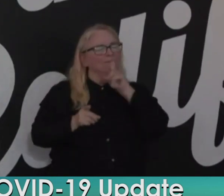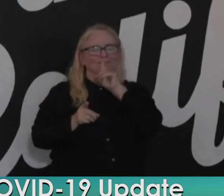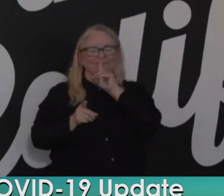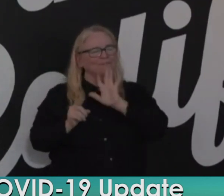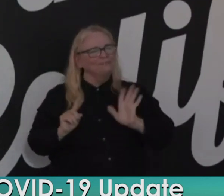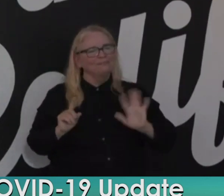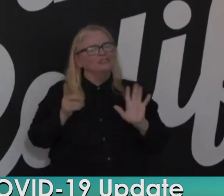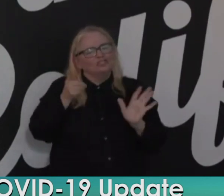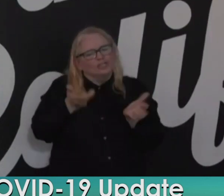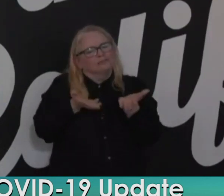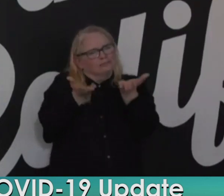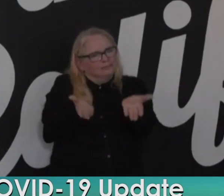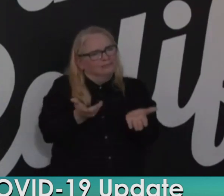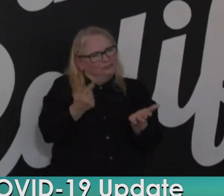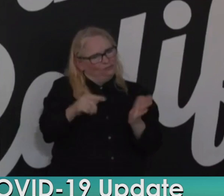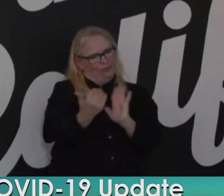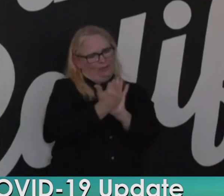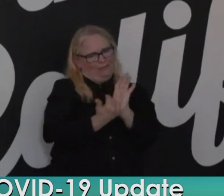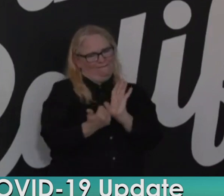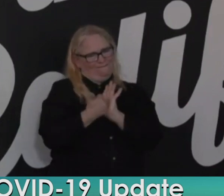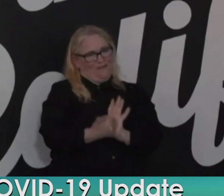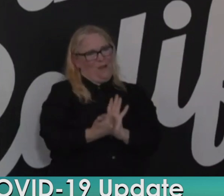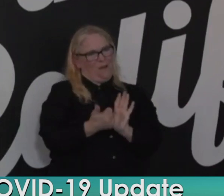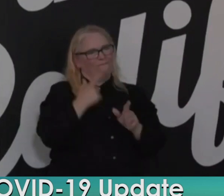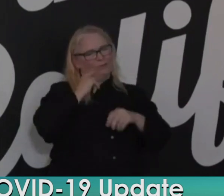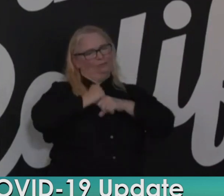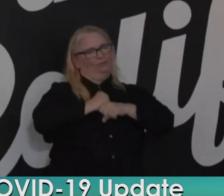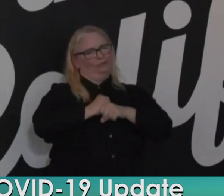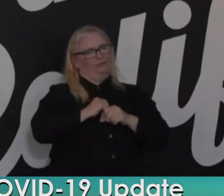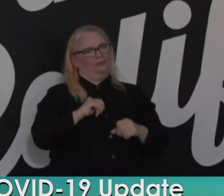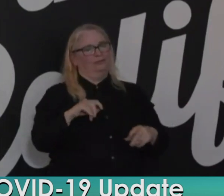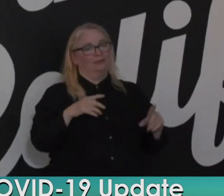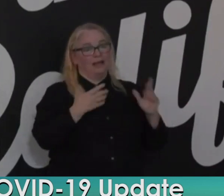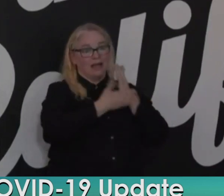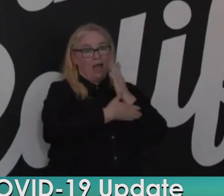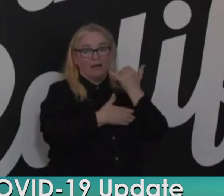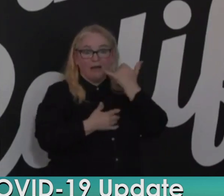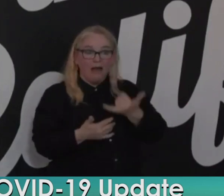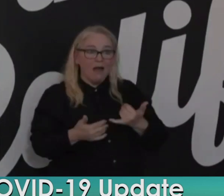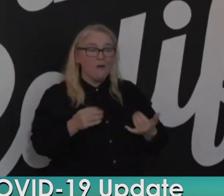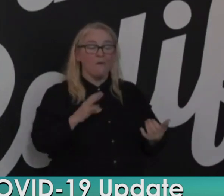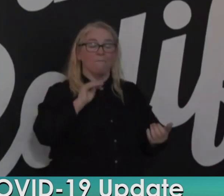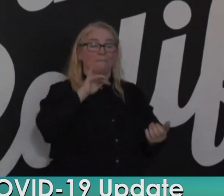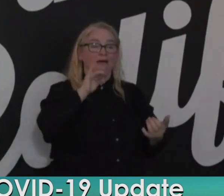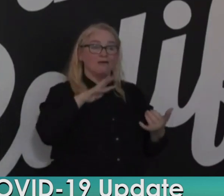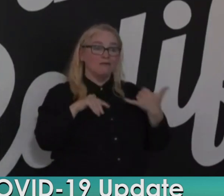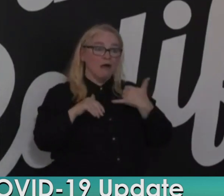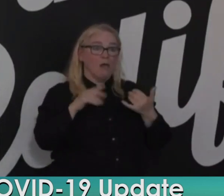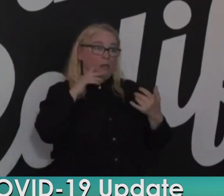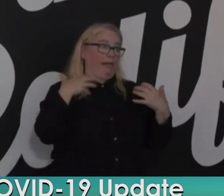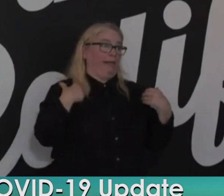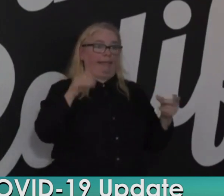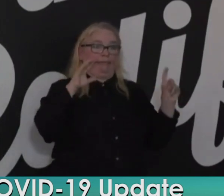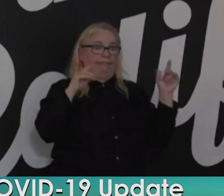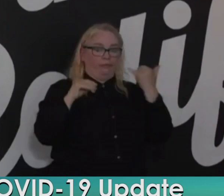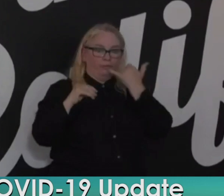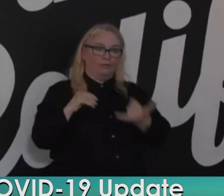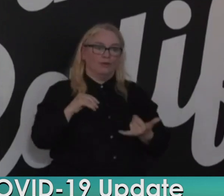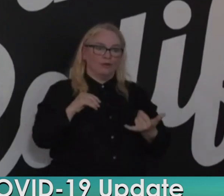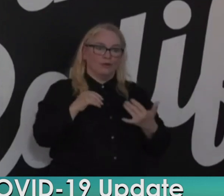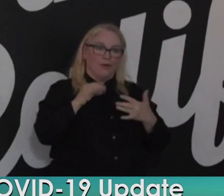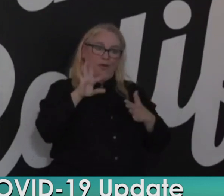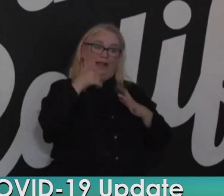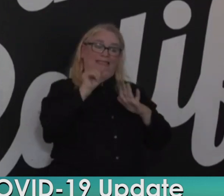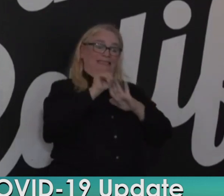get a call from your county, you get a call from mayor's office, you get a call from health director, you get a call from state agency like the Alcohol Beverage